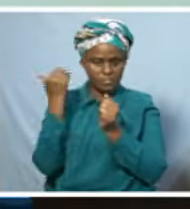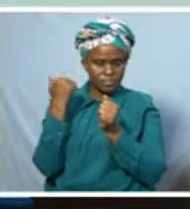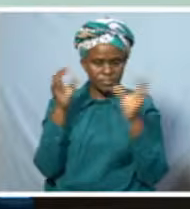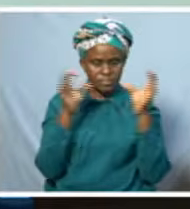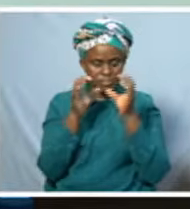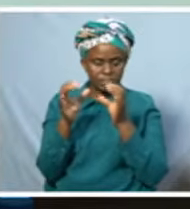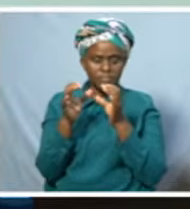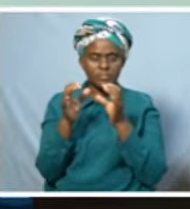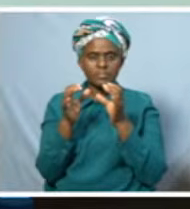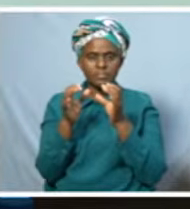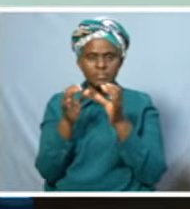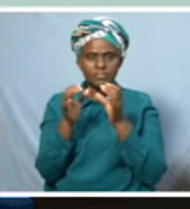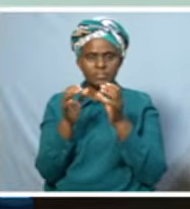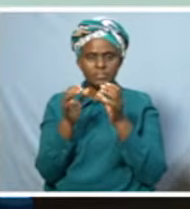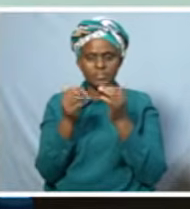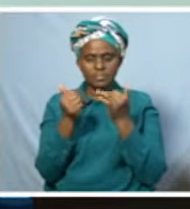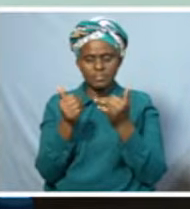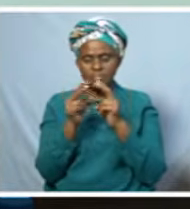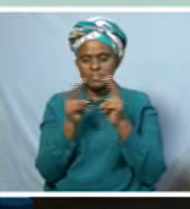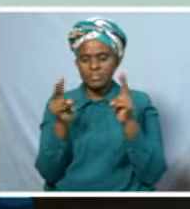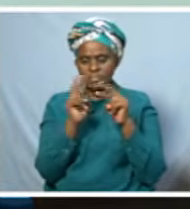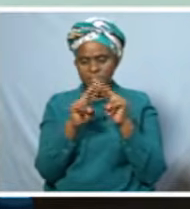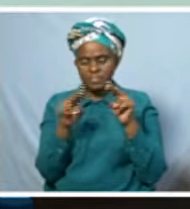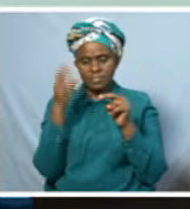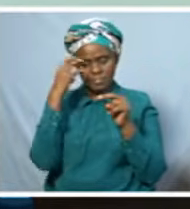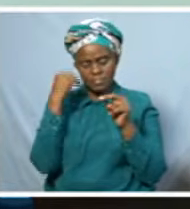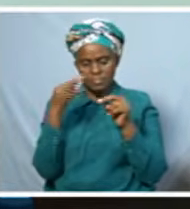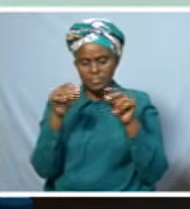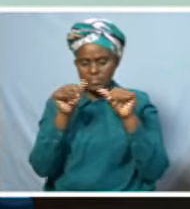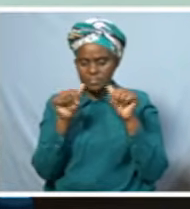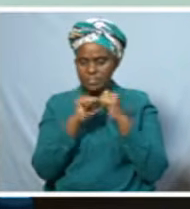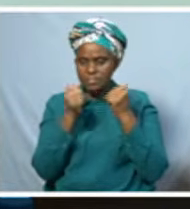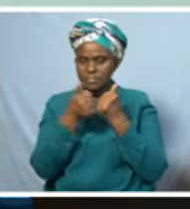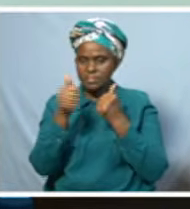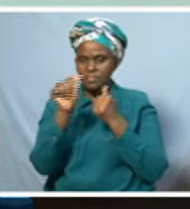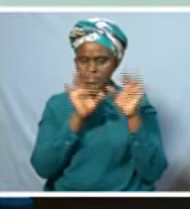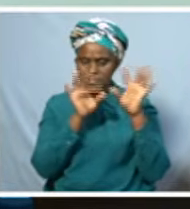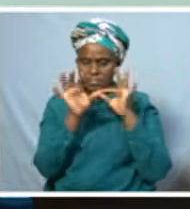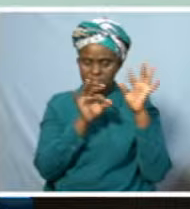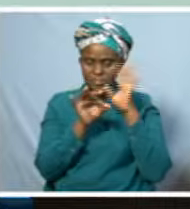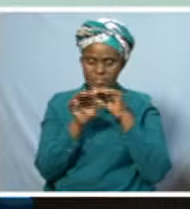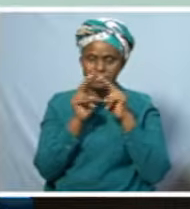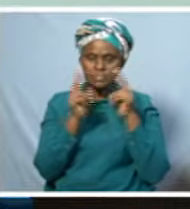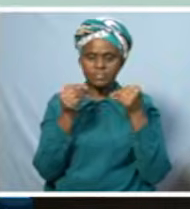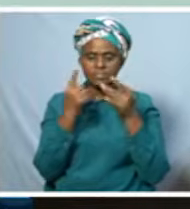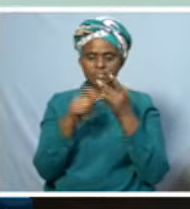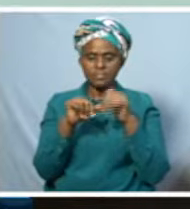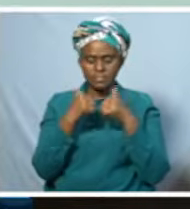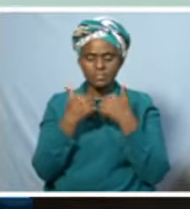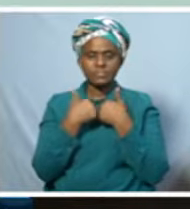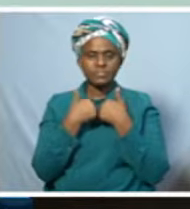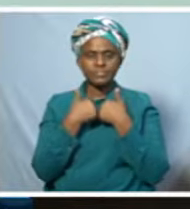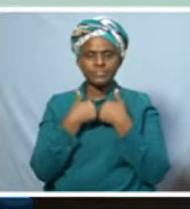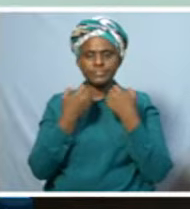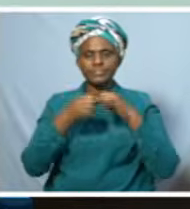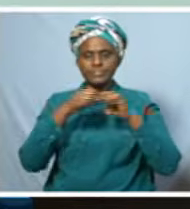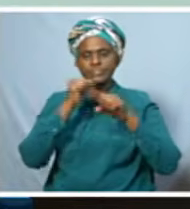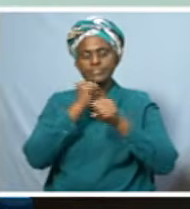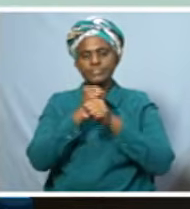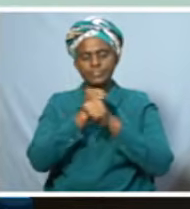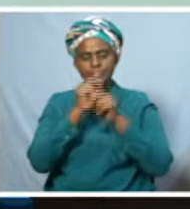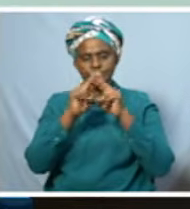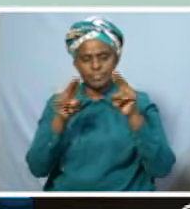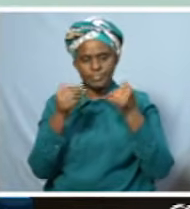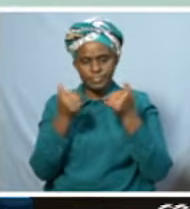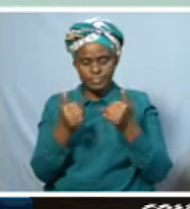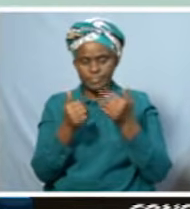councils. As Chair, the Office of the Auditor General had to pick it. So what we have even done, Chair,